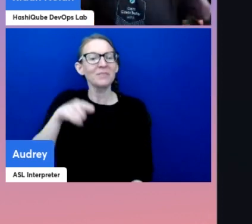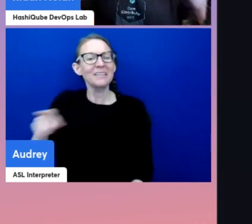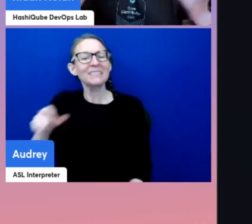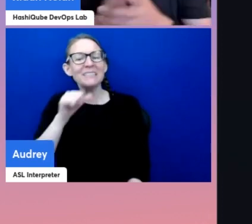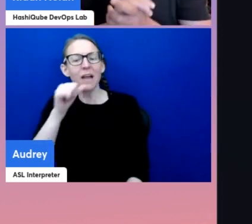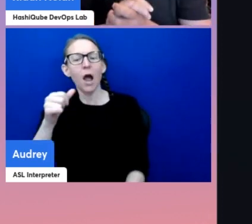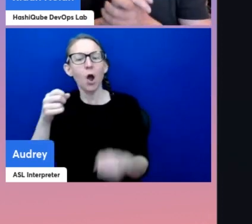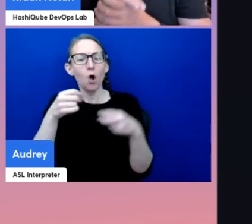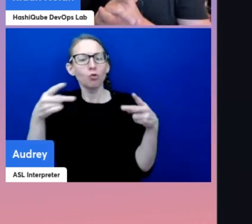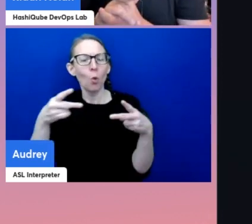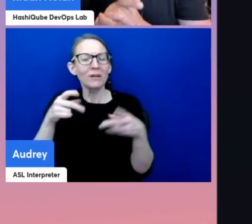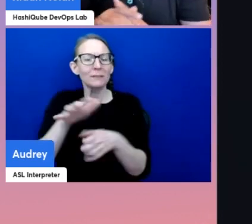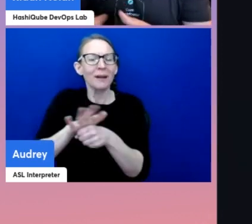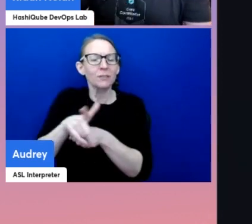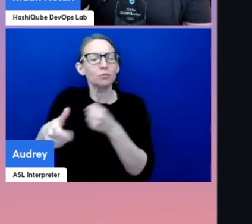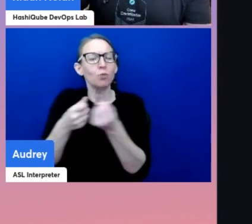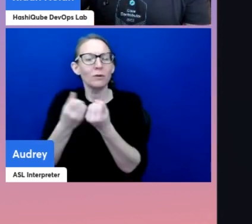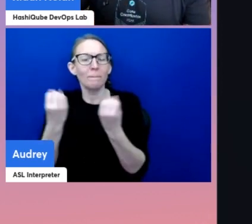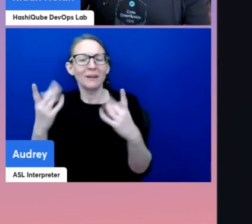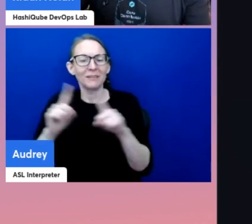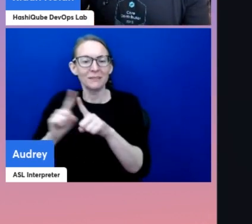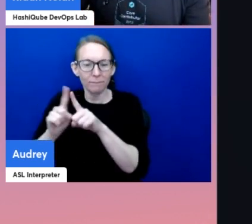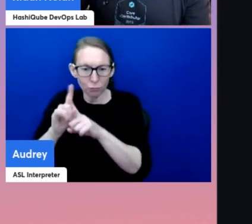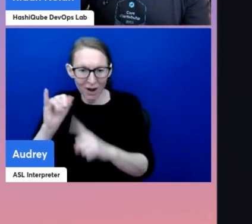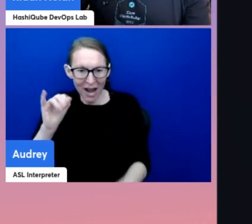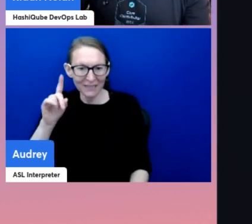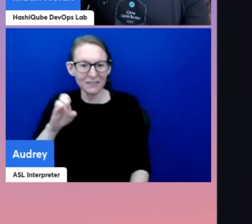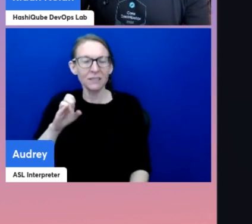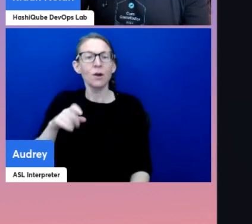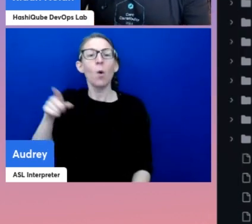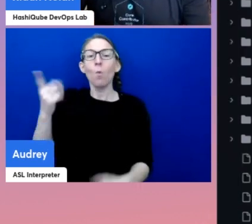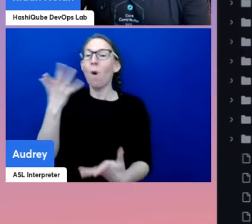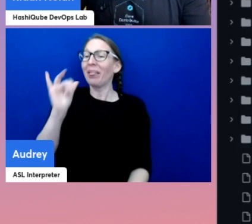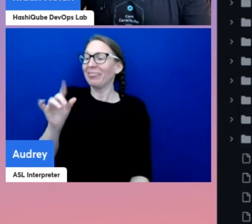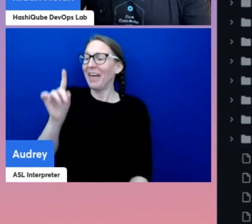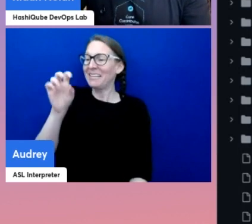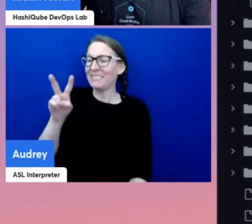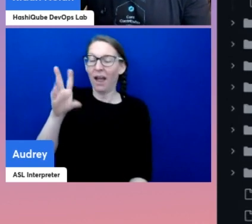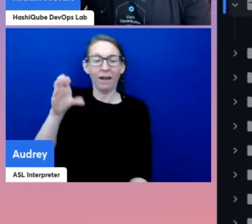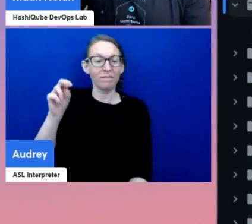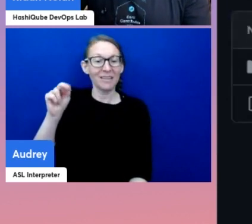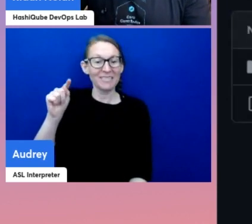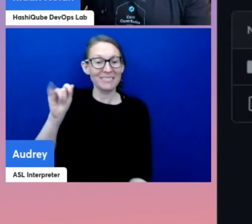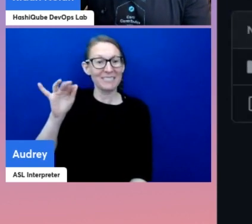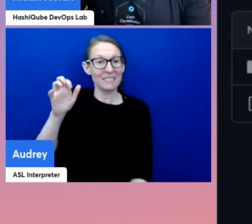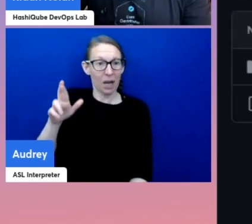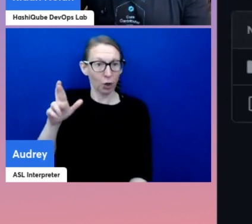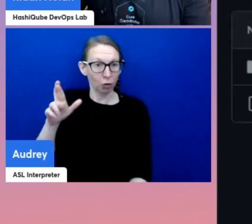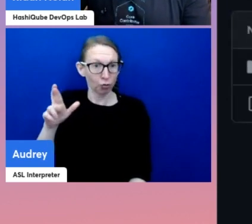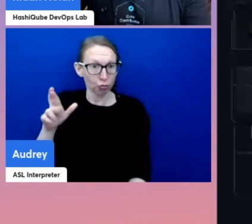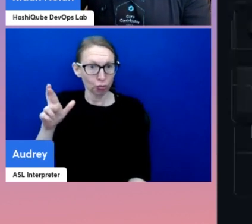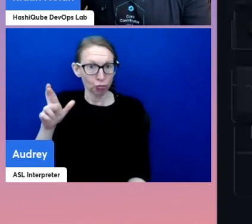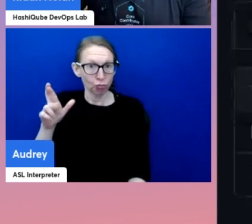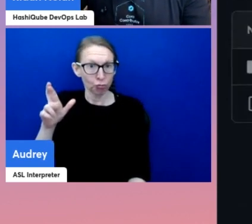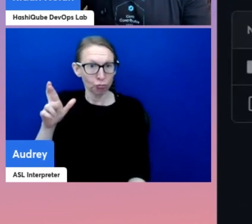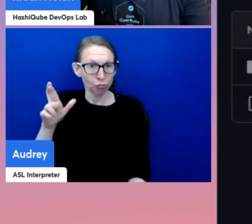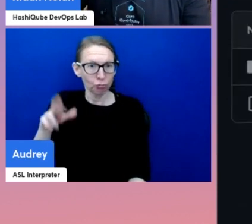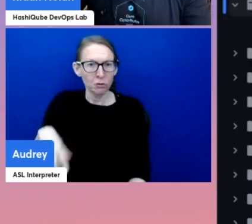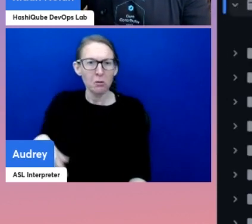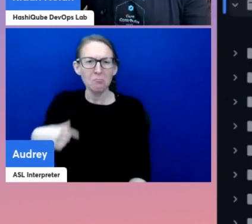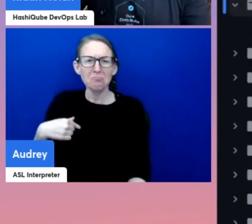supports many other IDEs like JetBrains. But what a dev container is essentially, and I think I'll just quickly